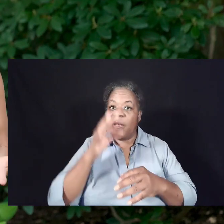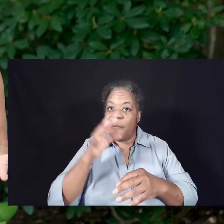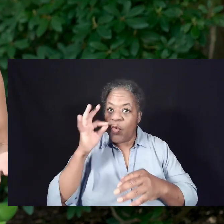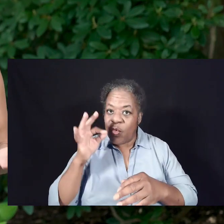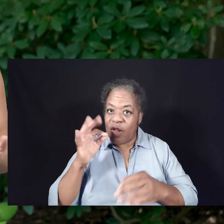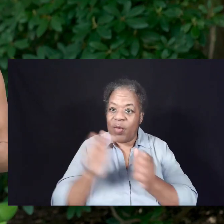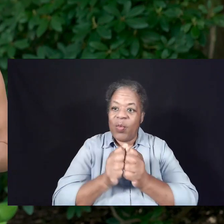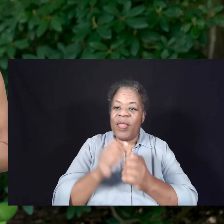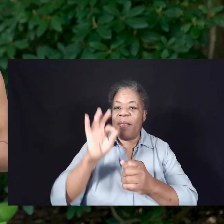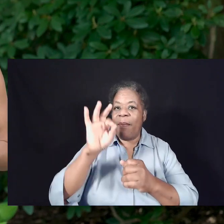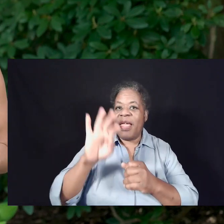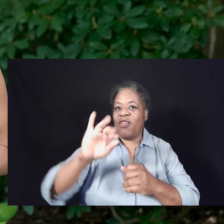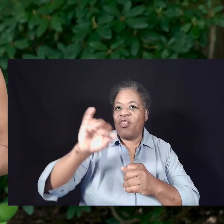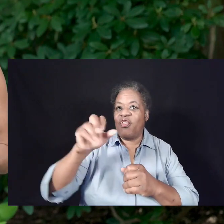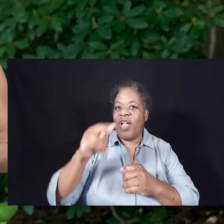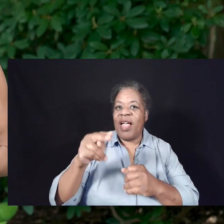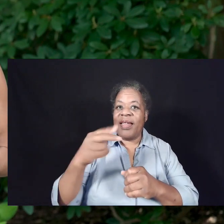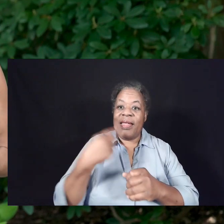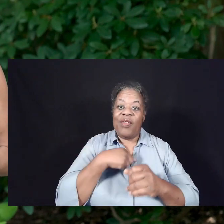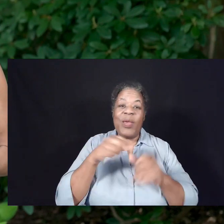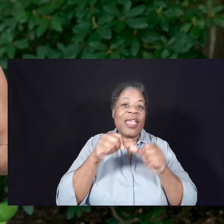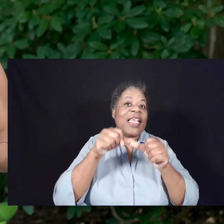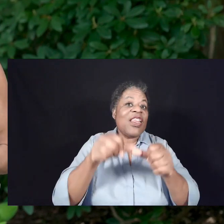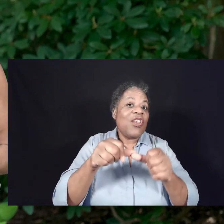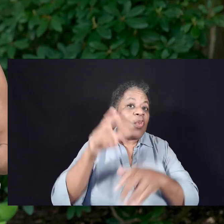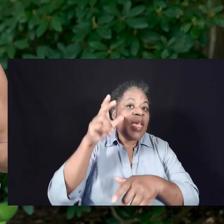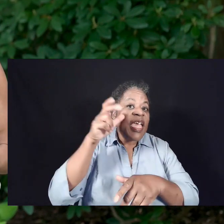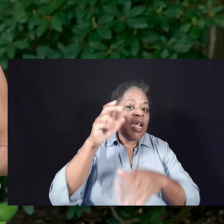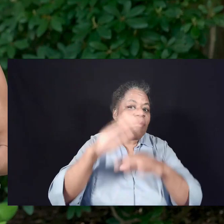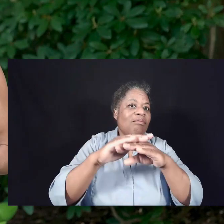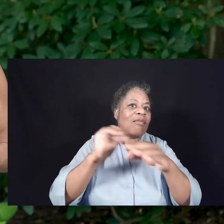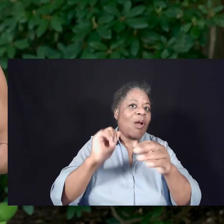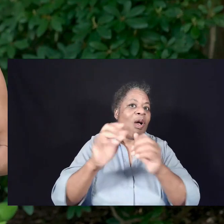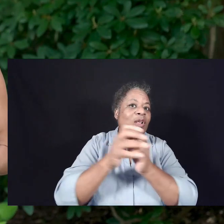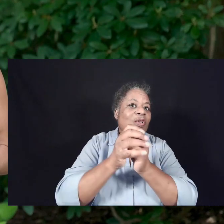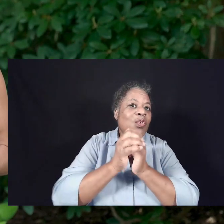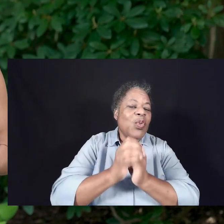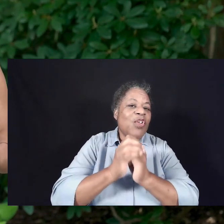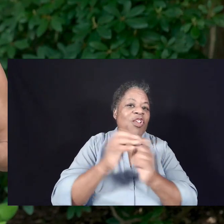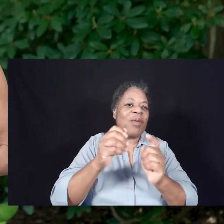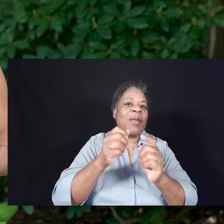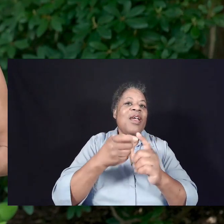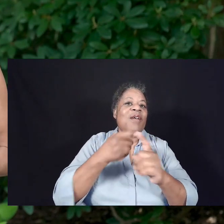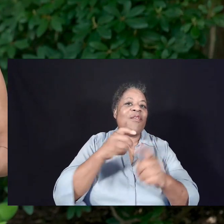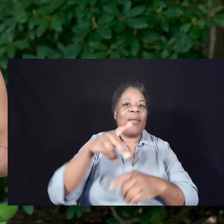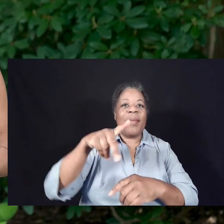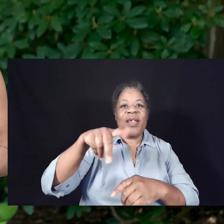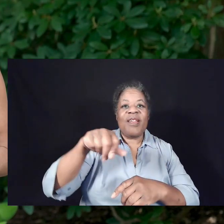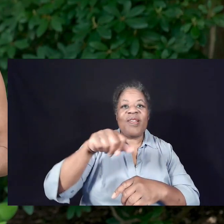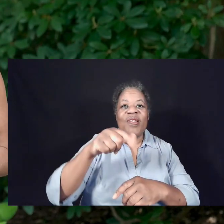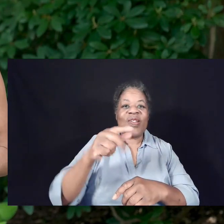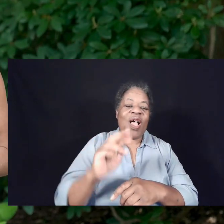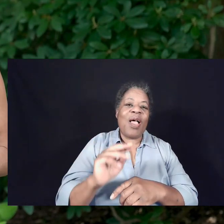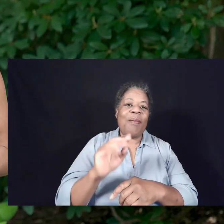as we continue, hear this call to worship, adapted from Psalm 36, 5 through